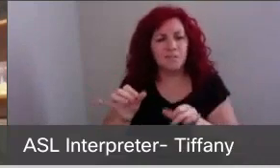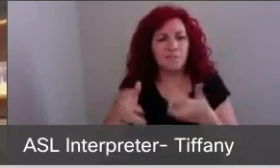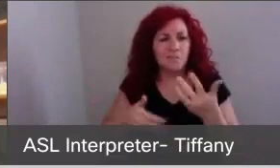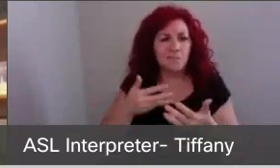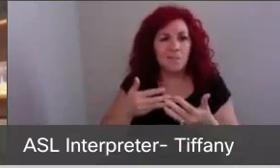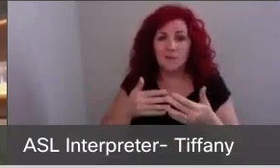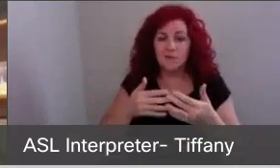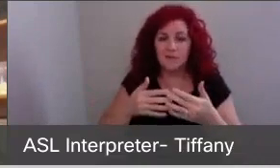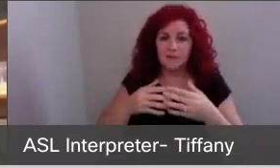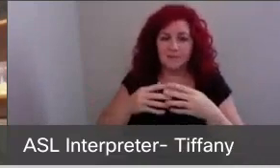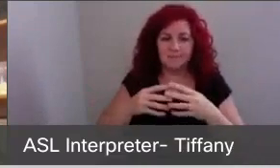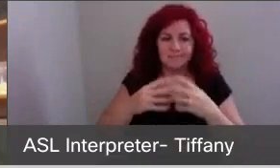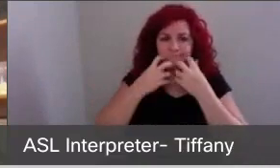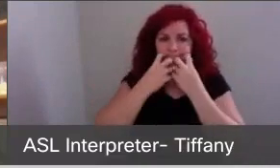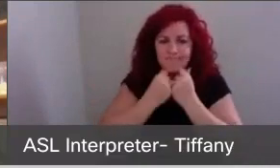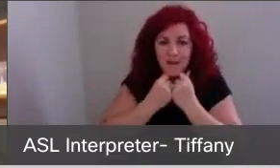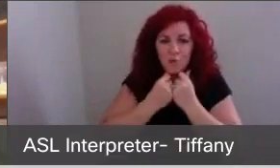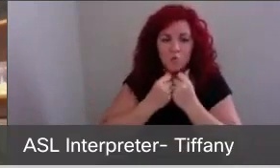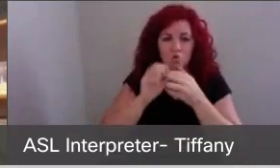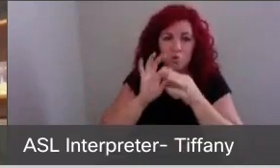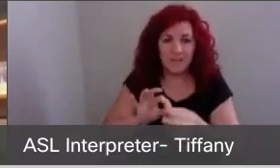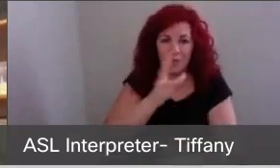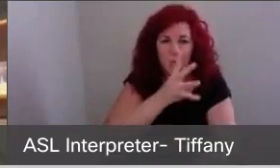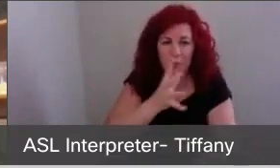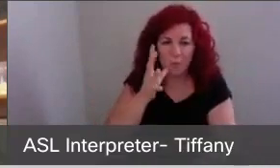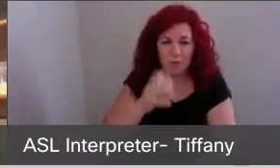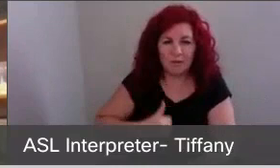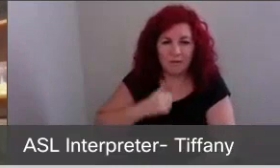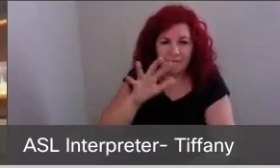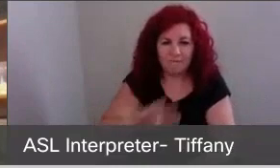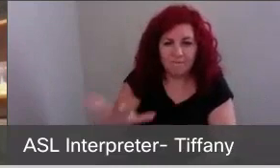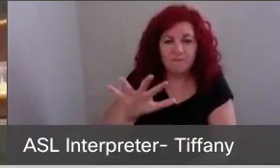basic values, rural values, have struggled